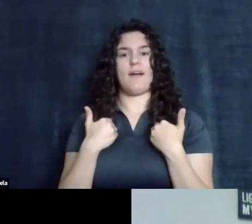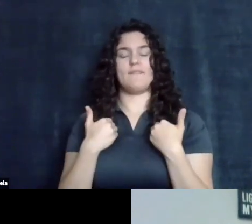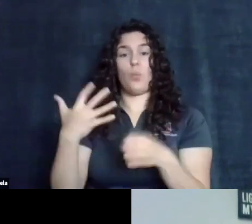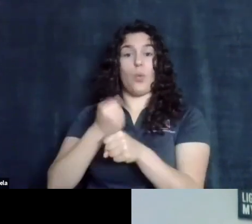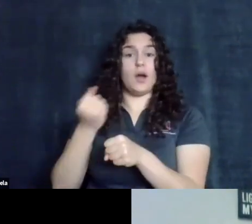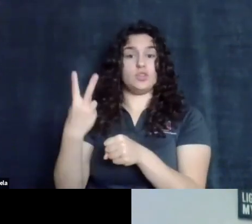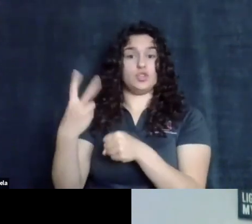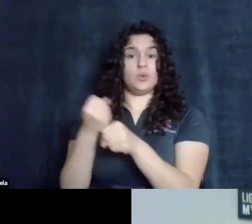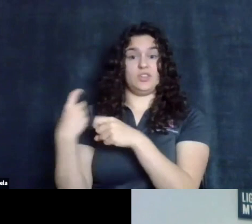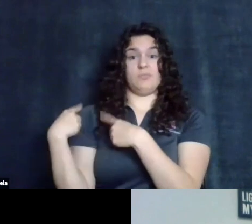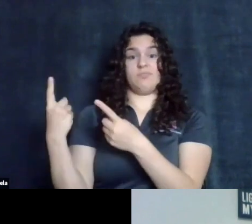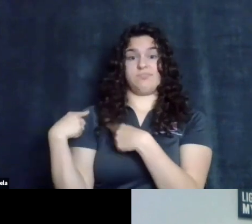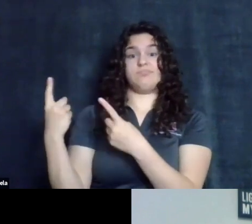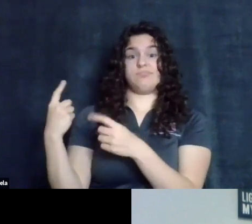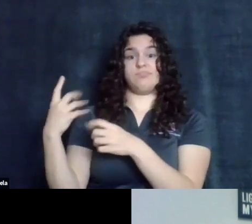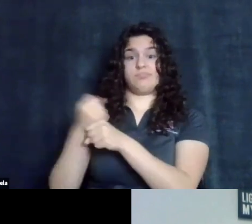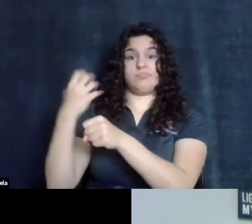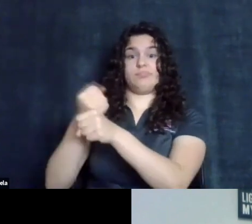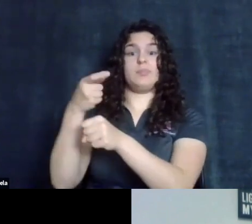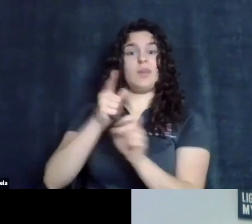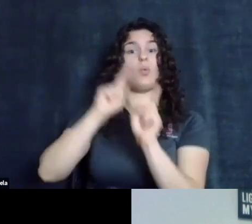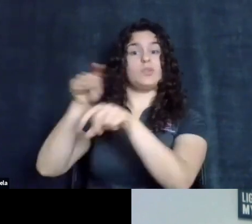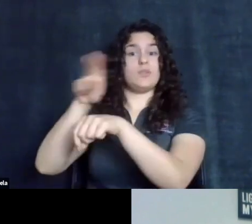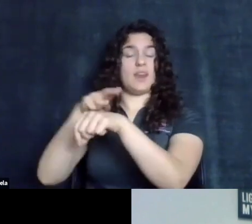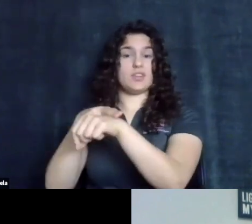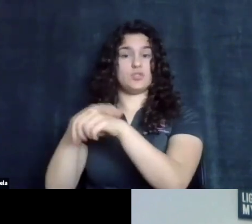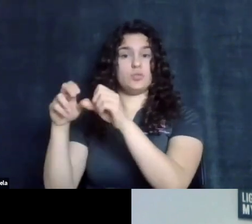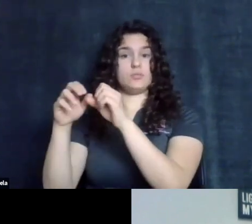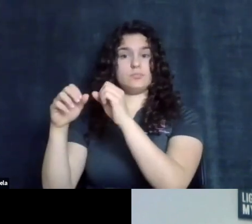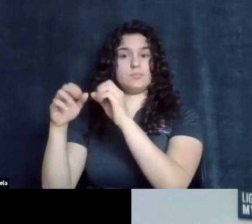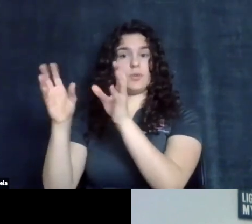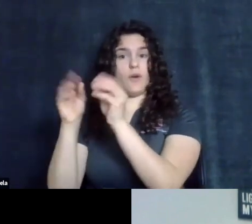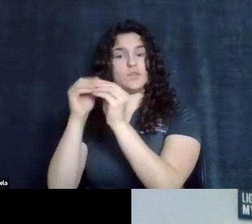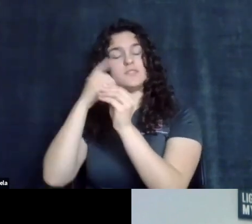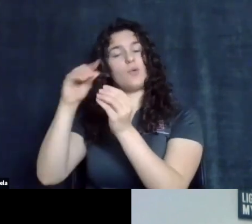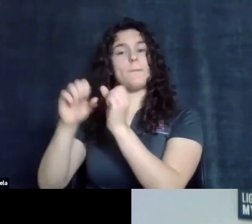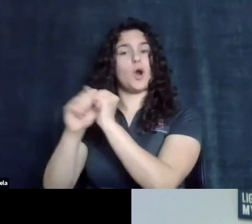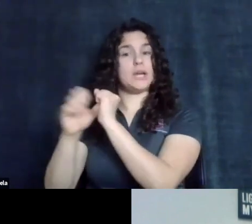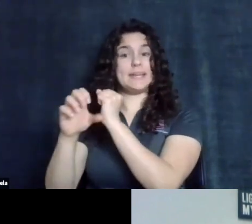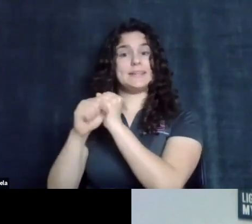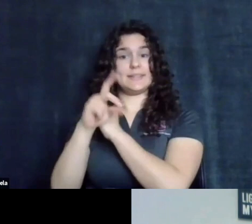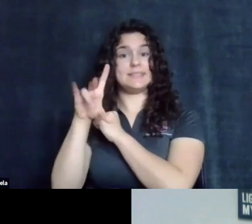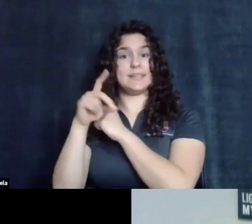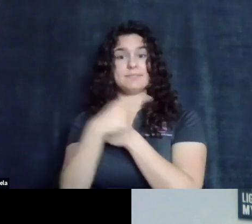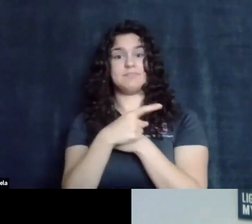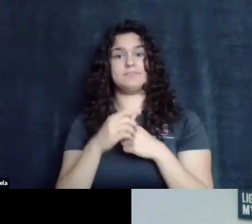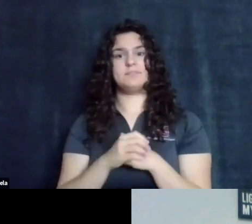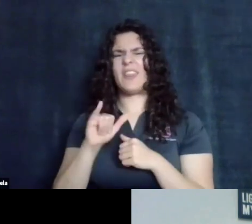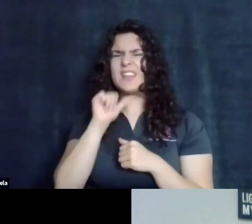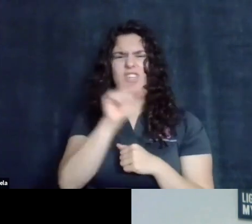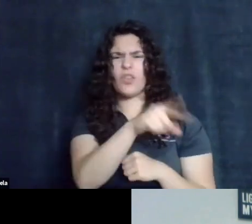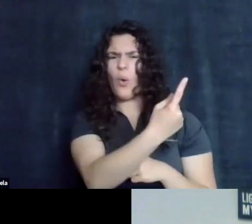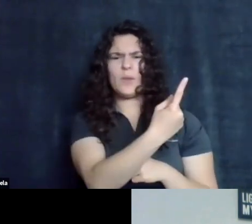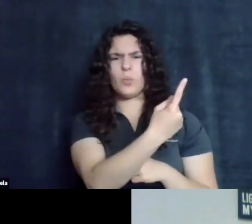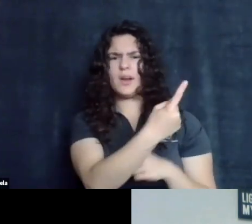the major national conference for marketing, student marketing associations. And I think it's not the only one.